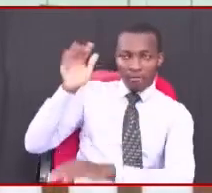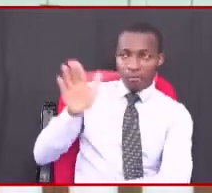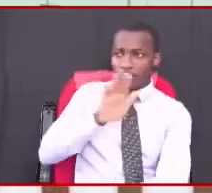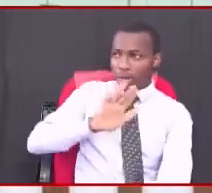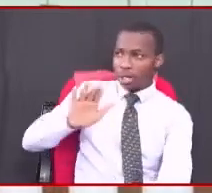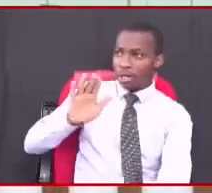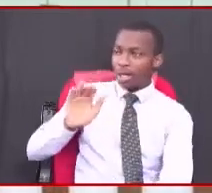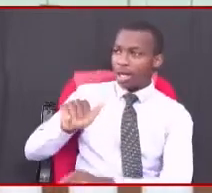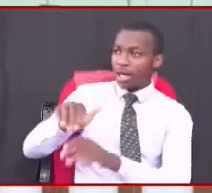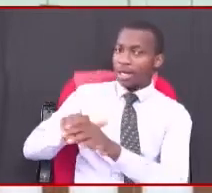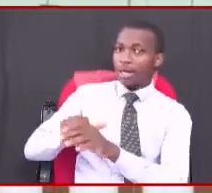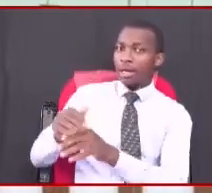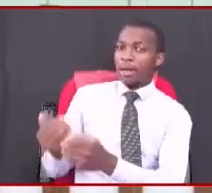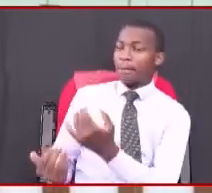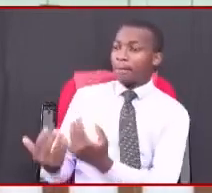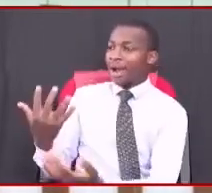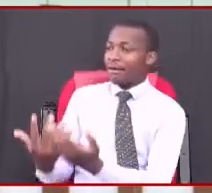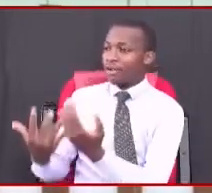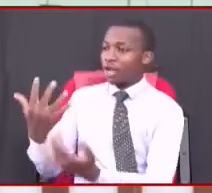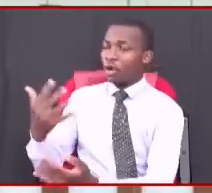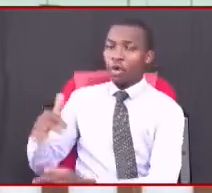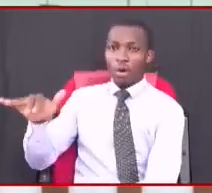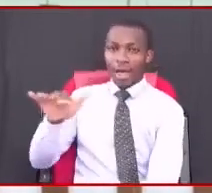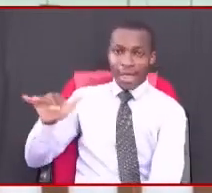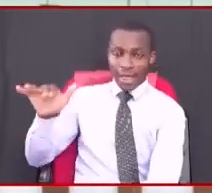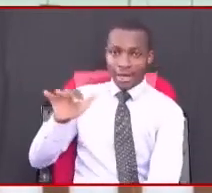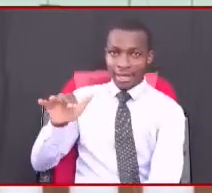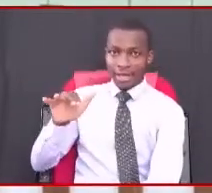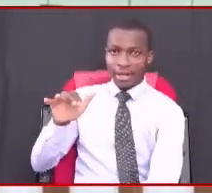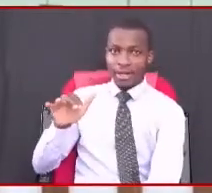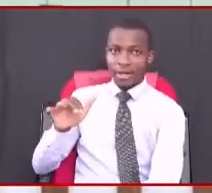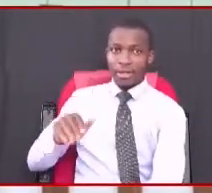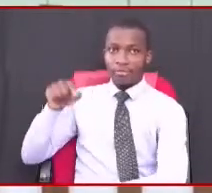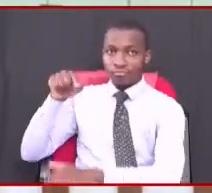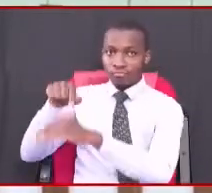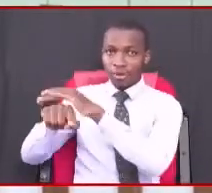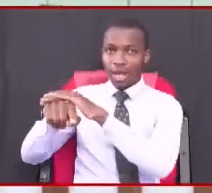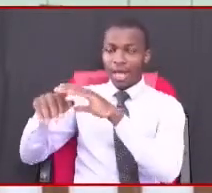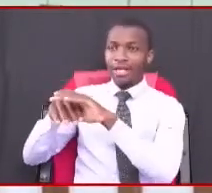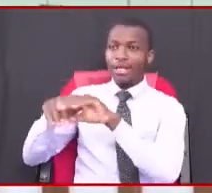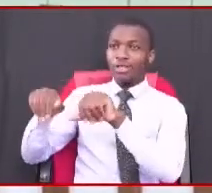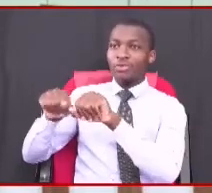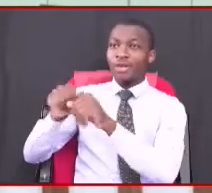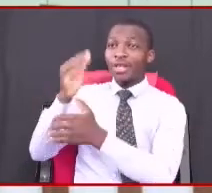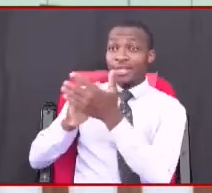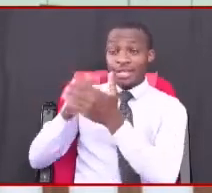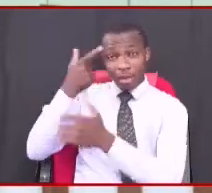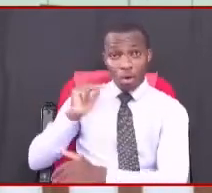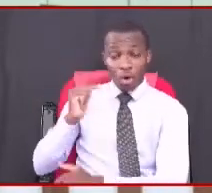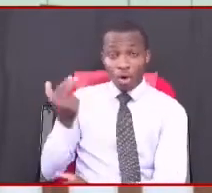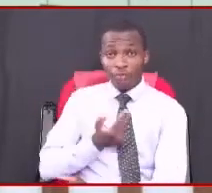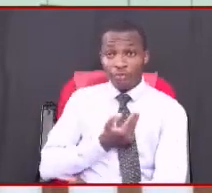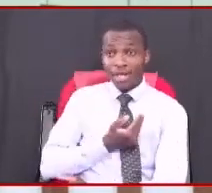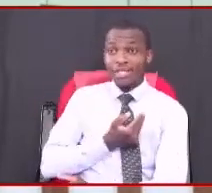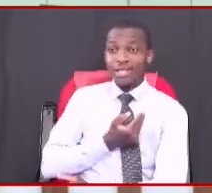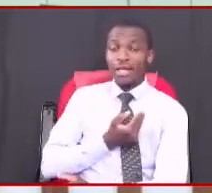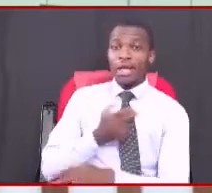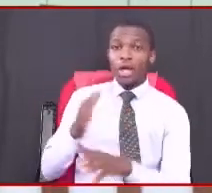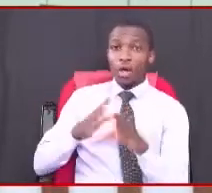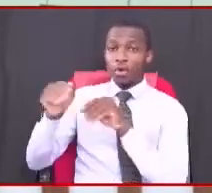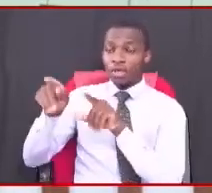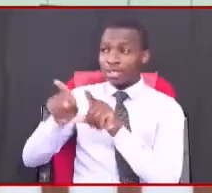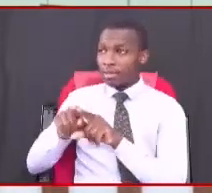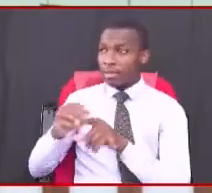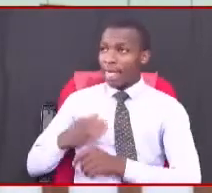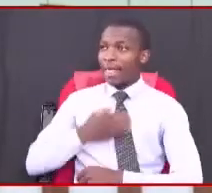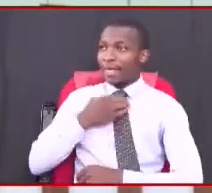Baringo, Kamuren, walking with one shoe. Some of us were privileged to go to the combi. Even our guest had to run